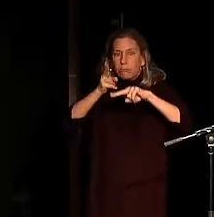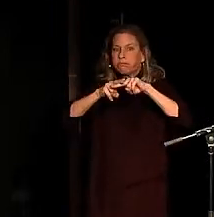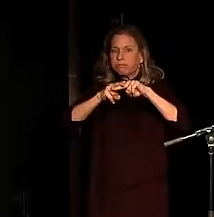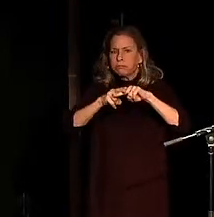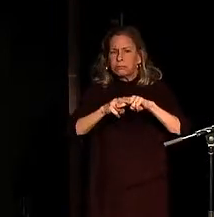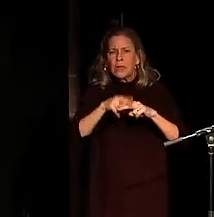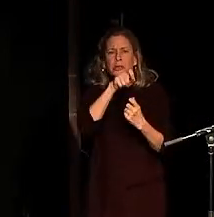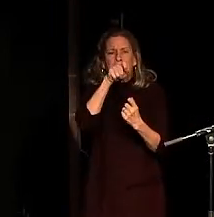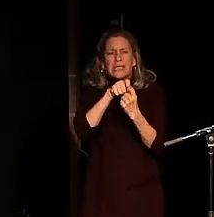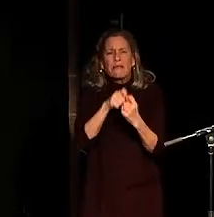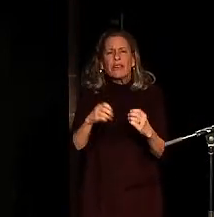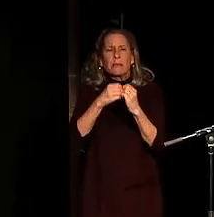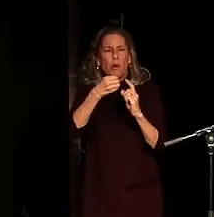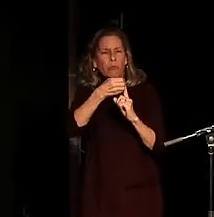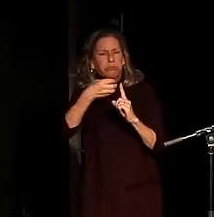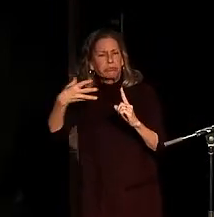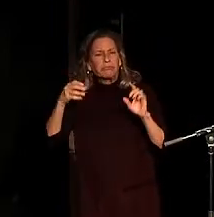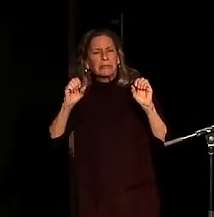you be a little more specific? Yeah, like